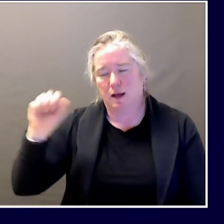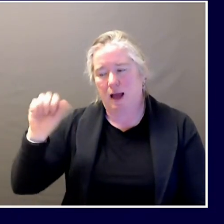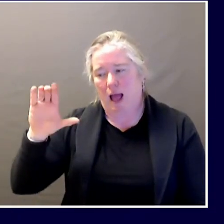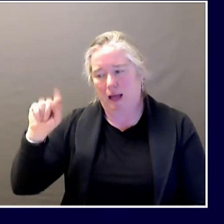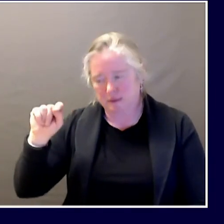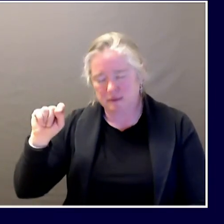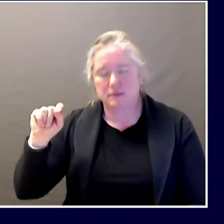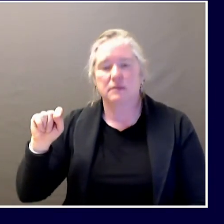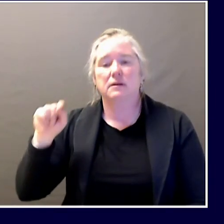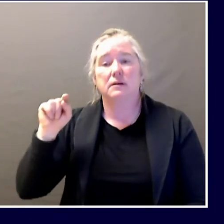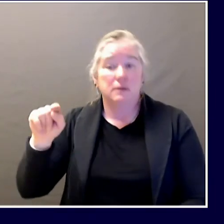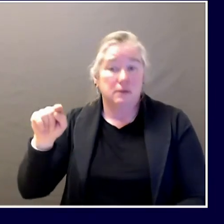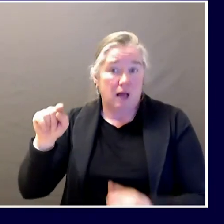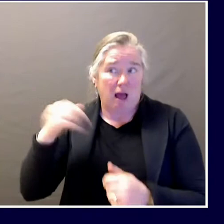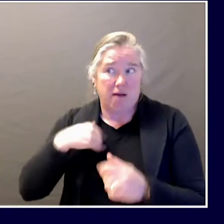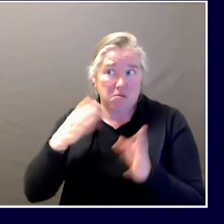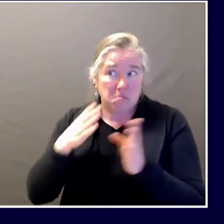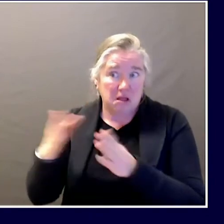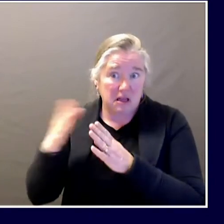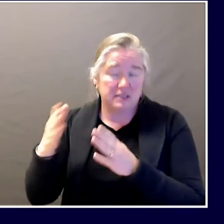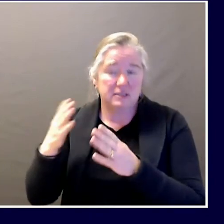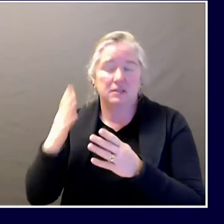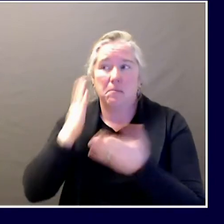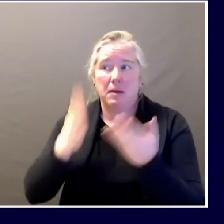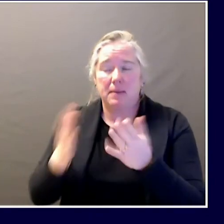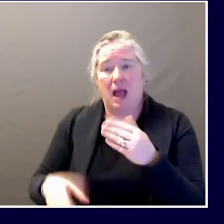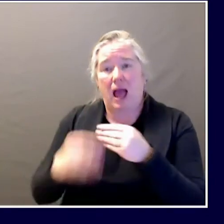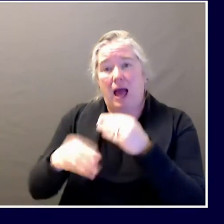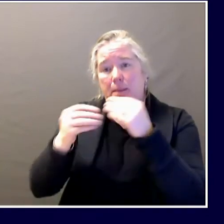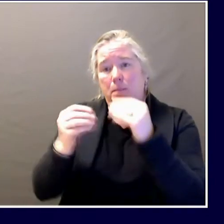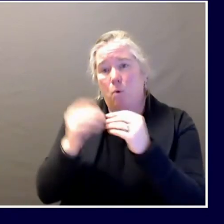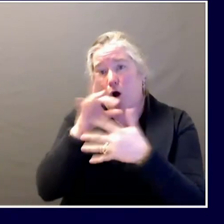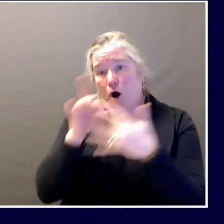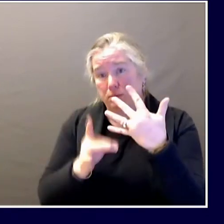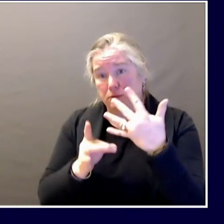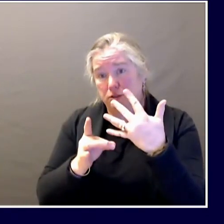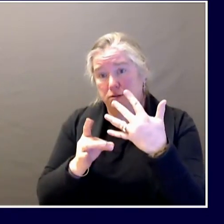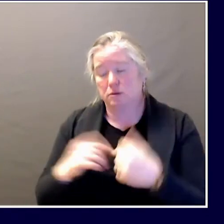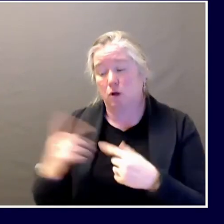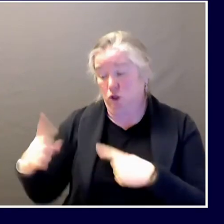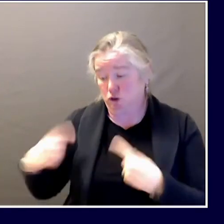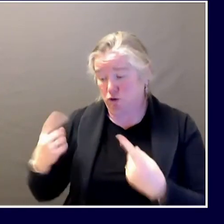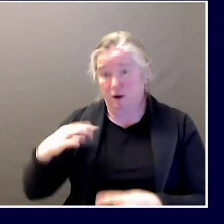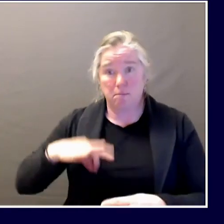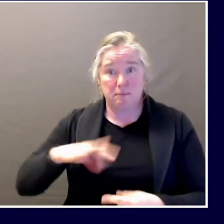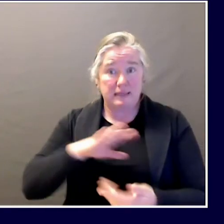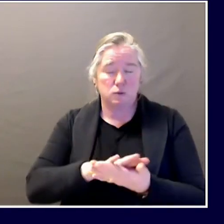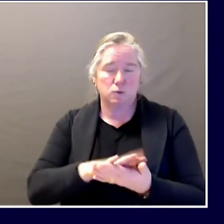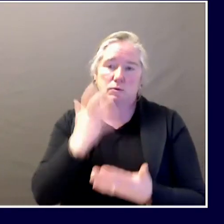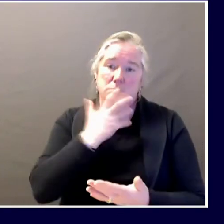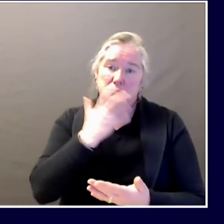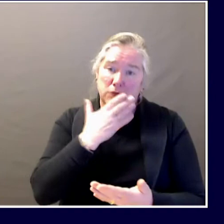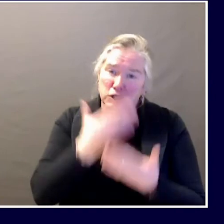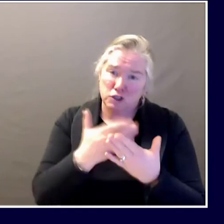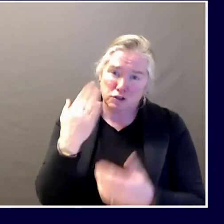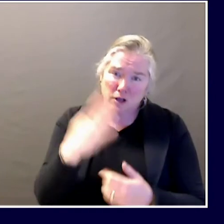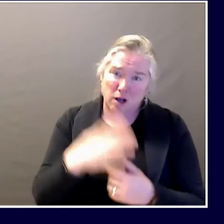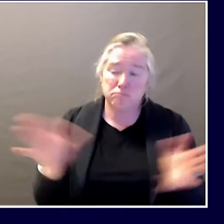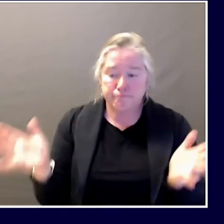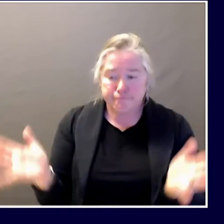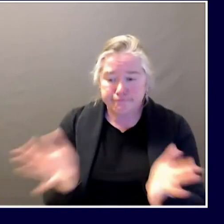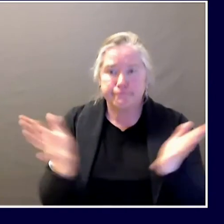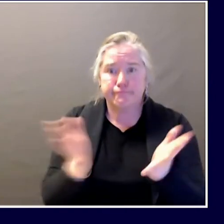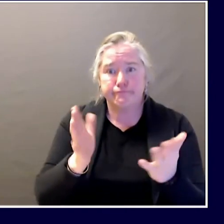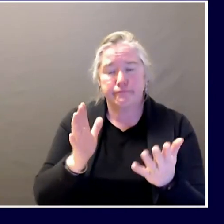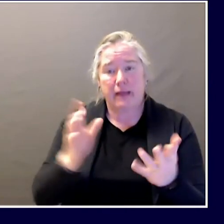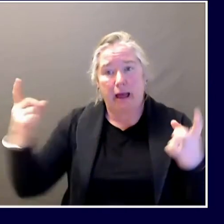even further. So we're proud of our schools here in Maine. We've done a good job of promoting in-person learning to try to do our best,